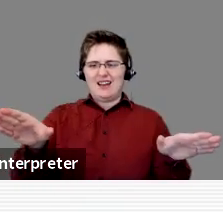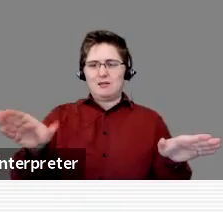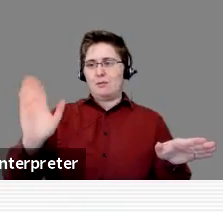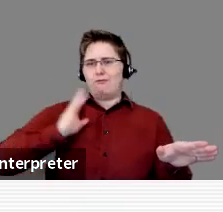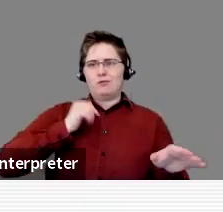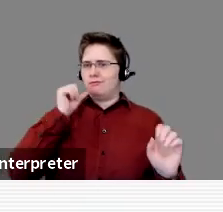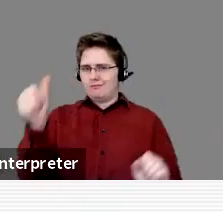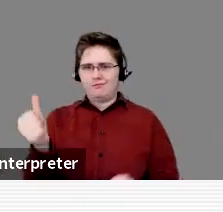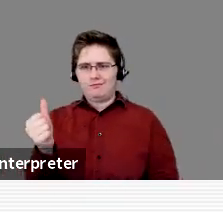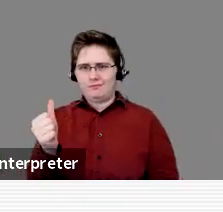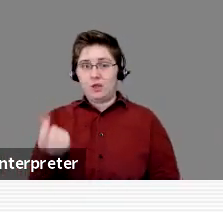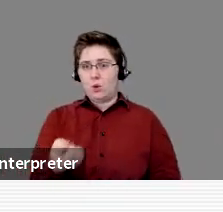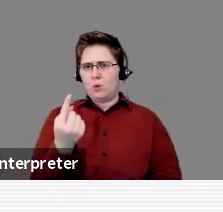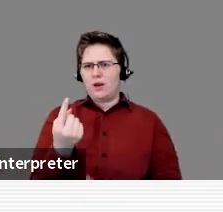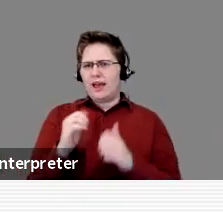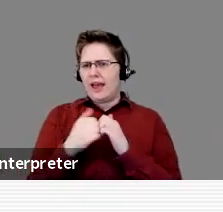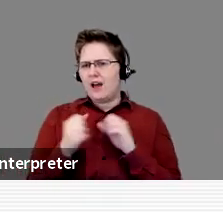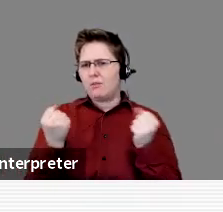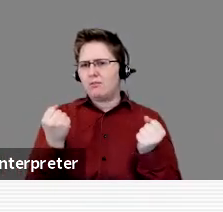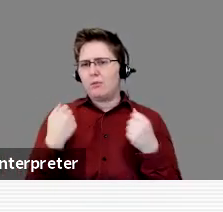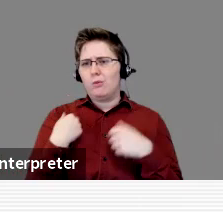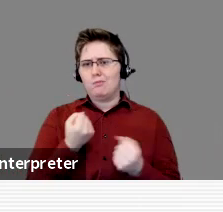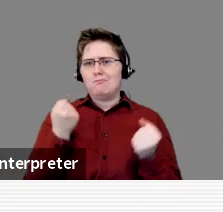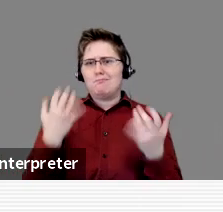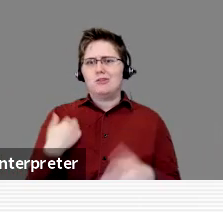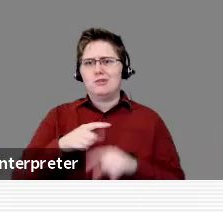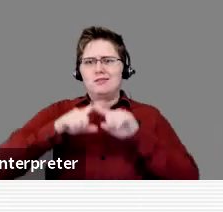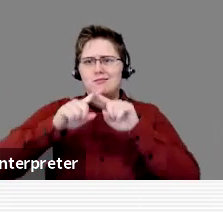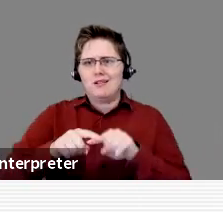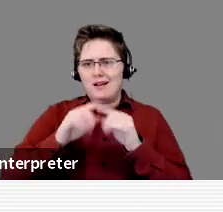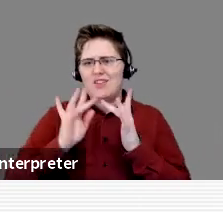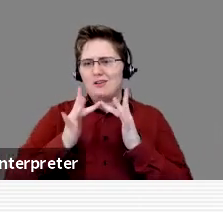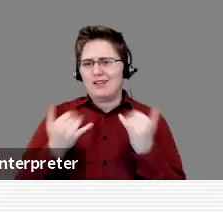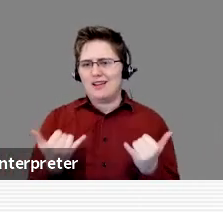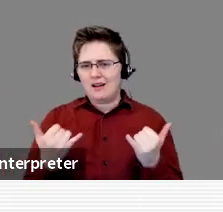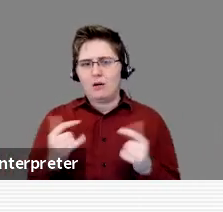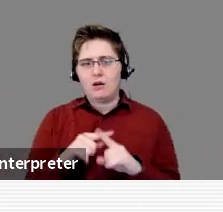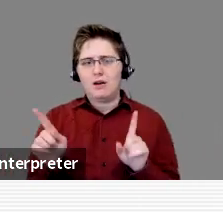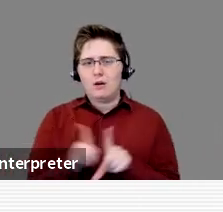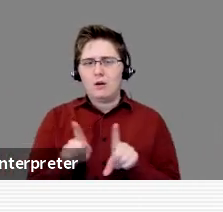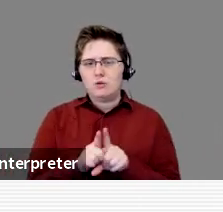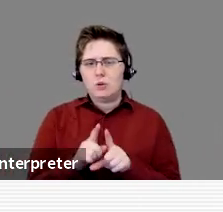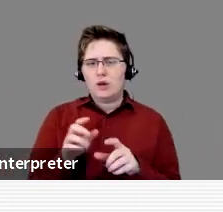And one, how reliant we all are on things like internet, but two, how varied that is